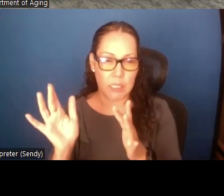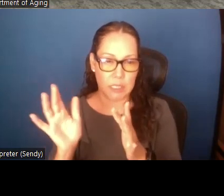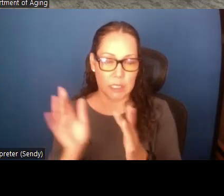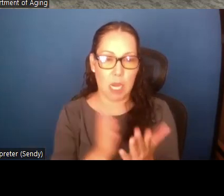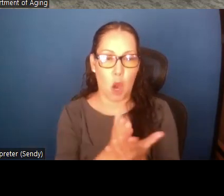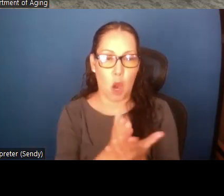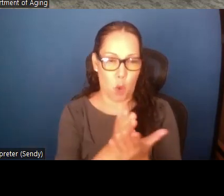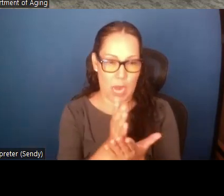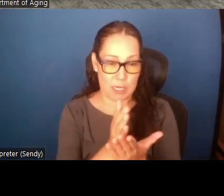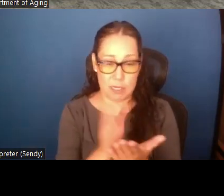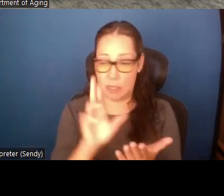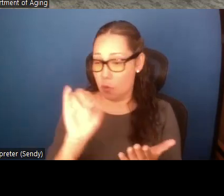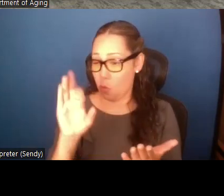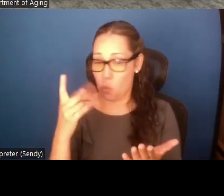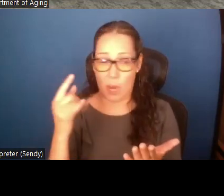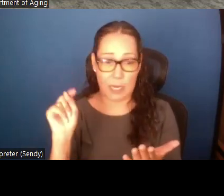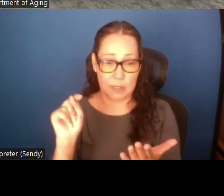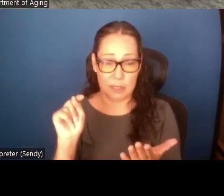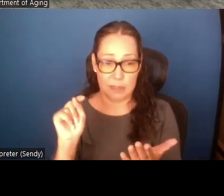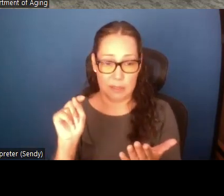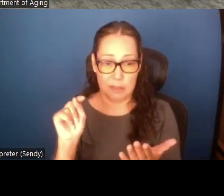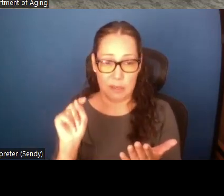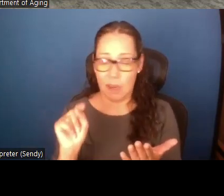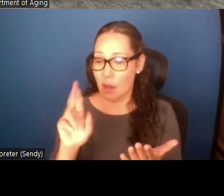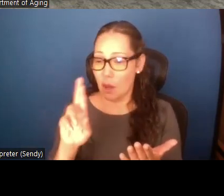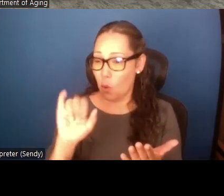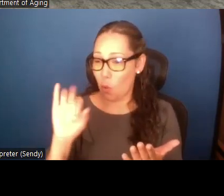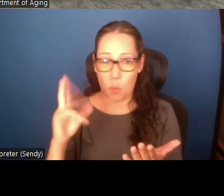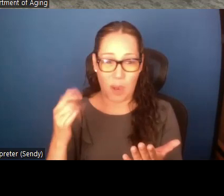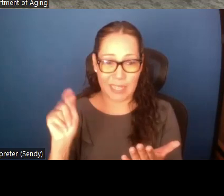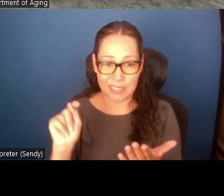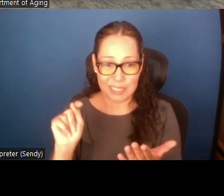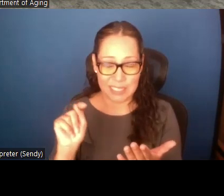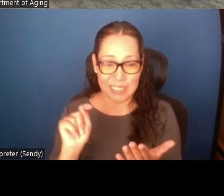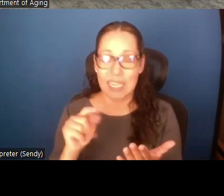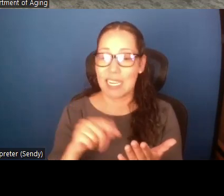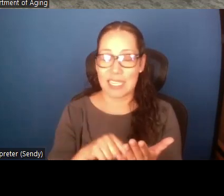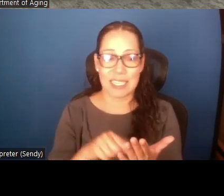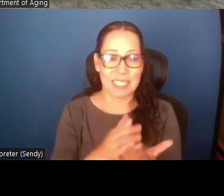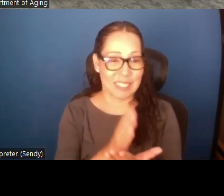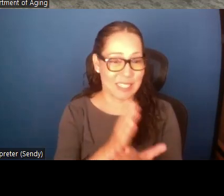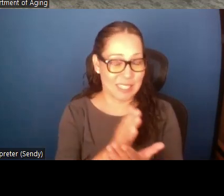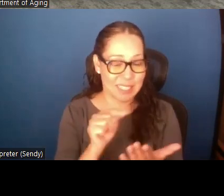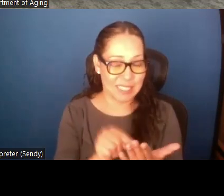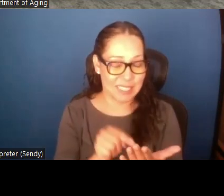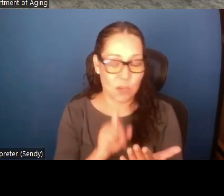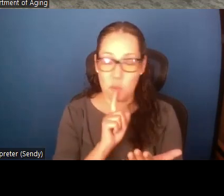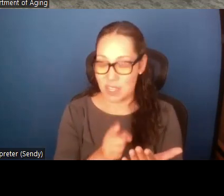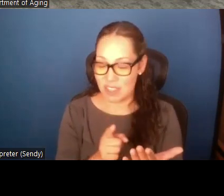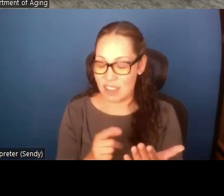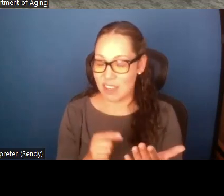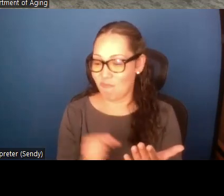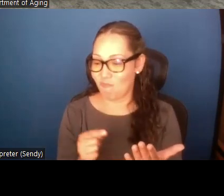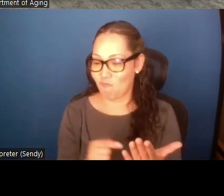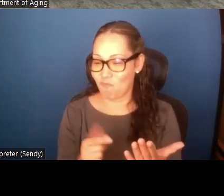proper context. So right, in terms of how we're defining this work group to date, really is